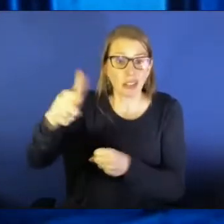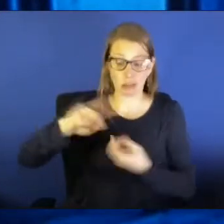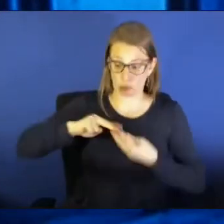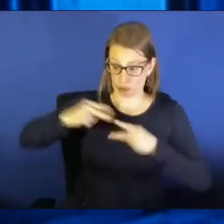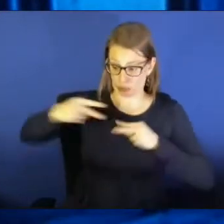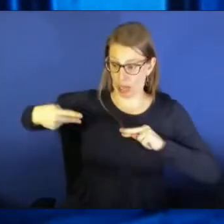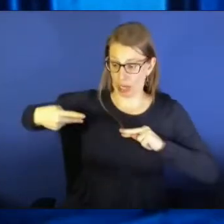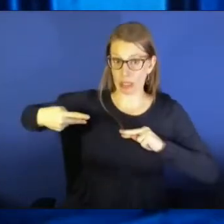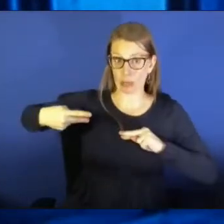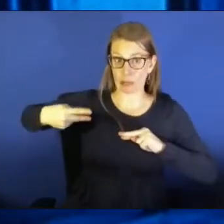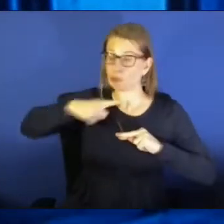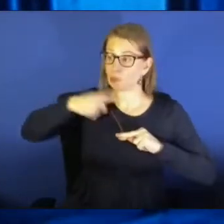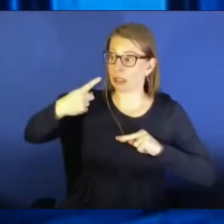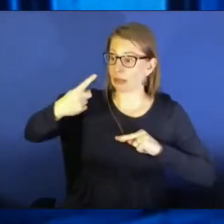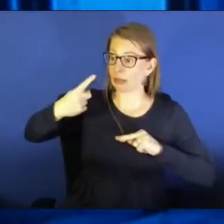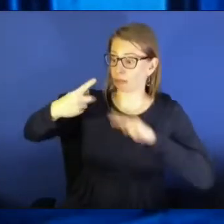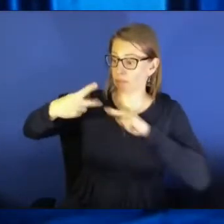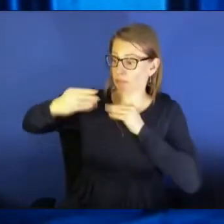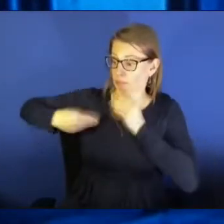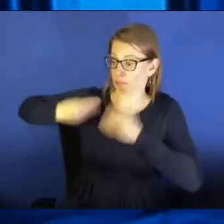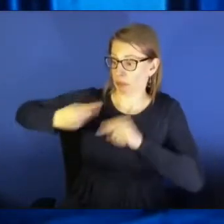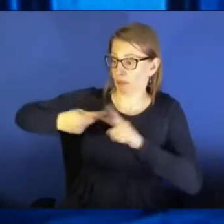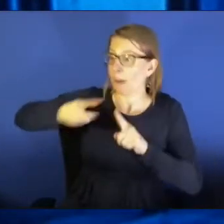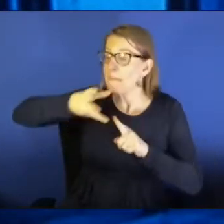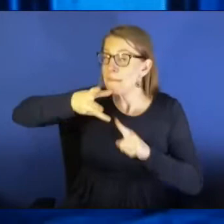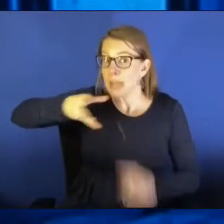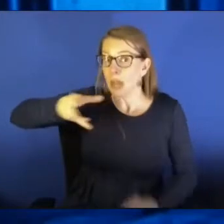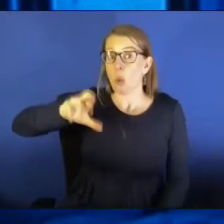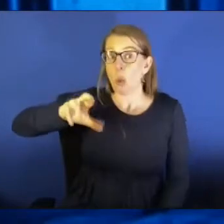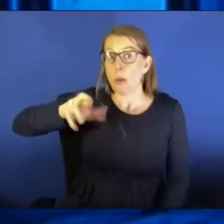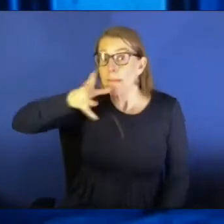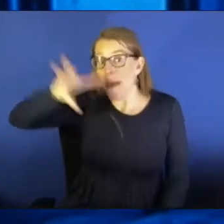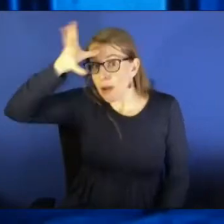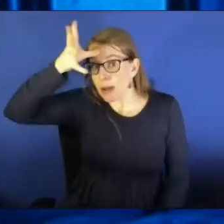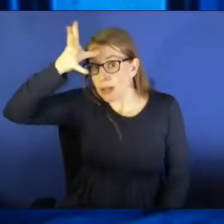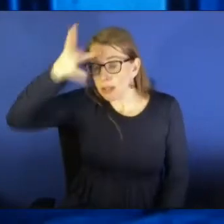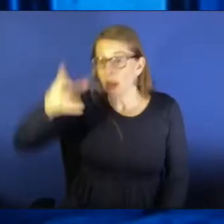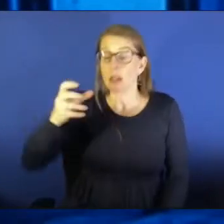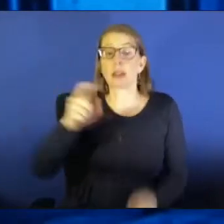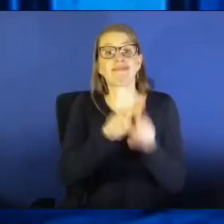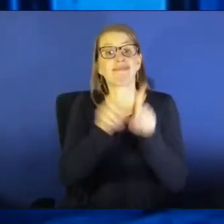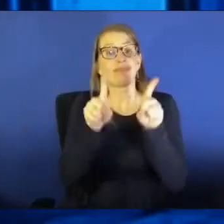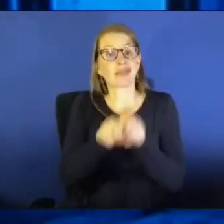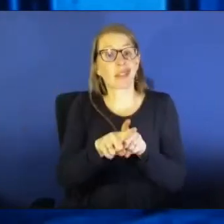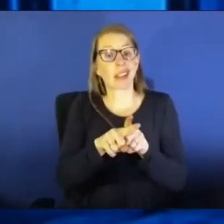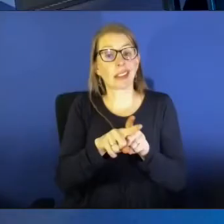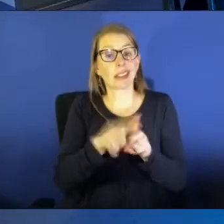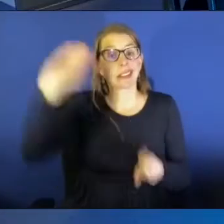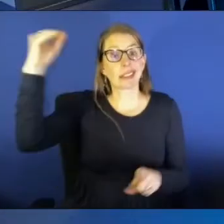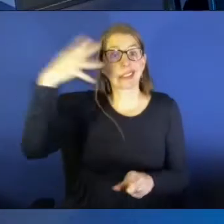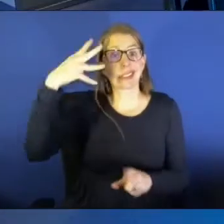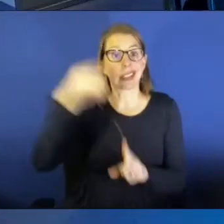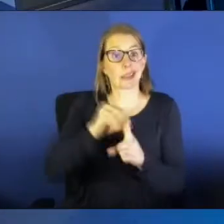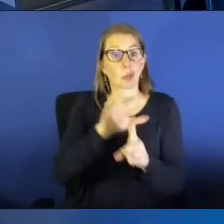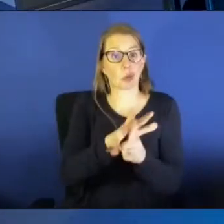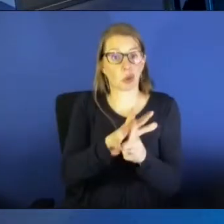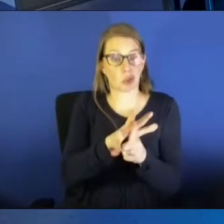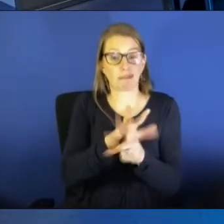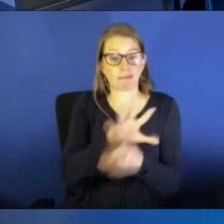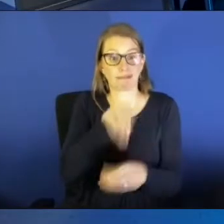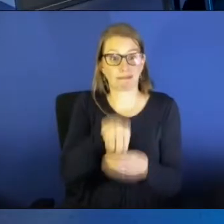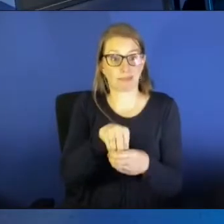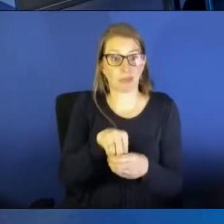inherit from your parent or parents, and also the sun exposure factors involved. Mm-hmm. So there